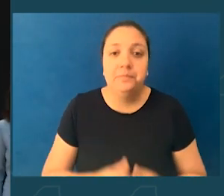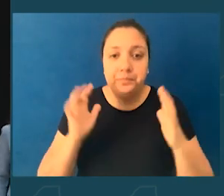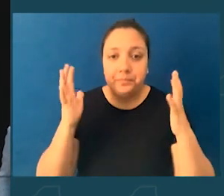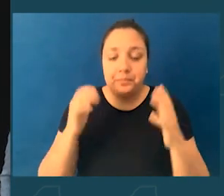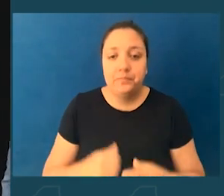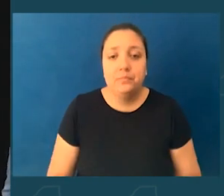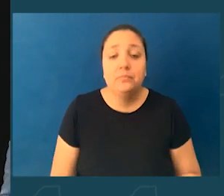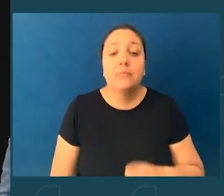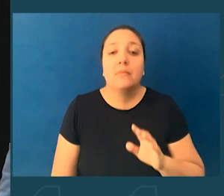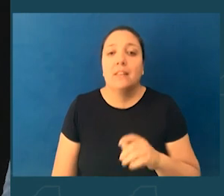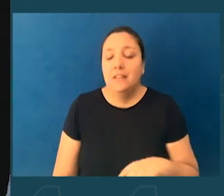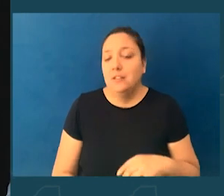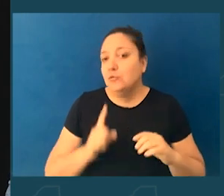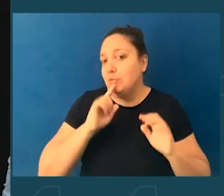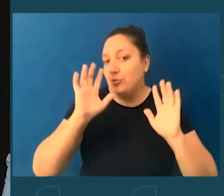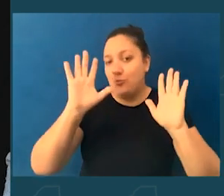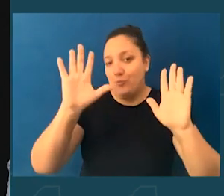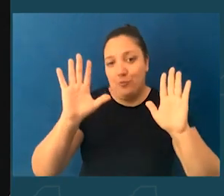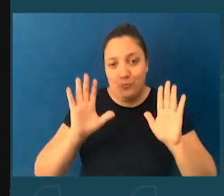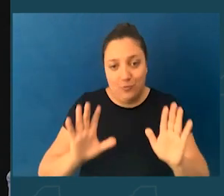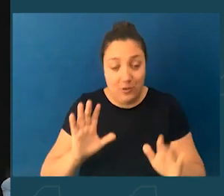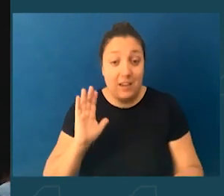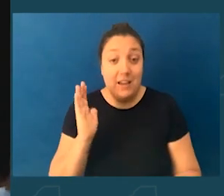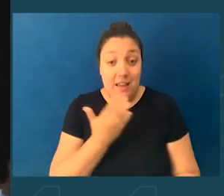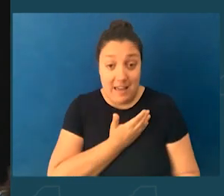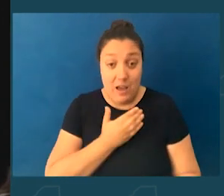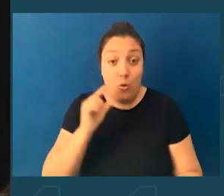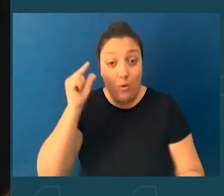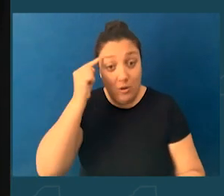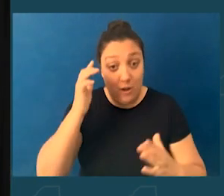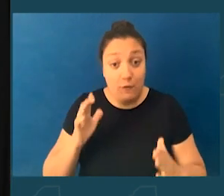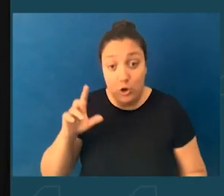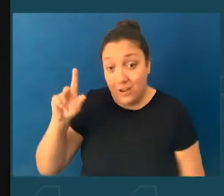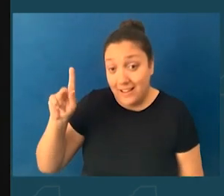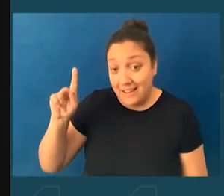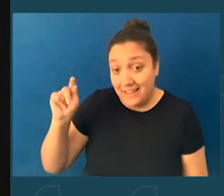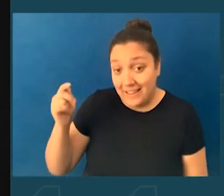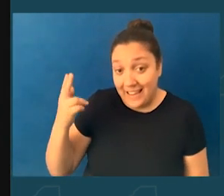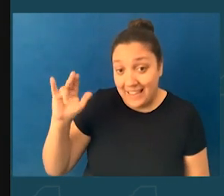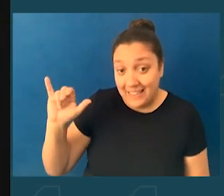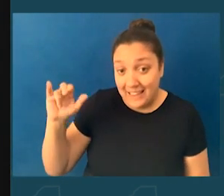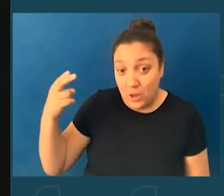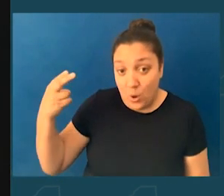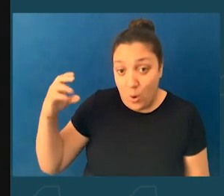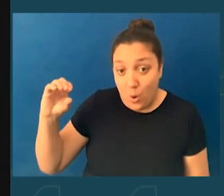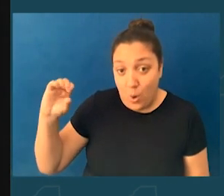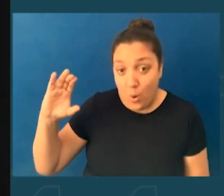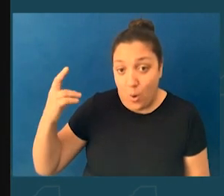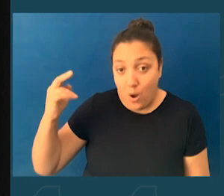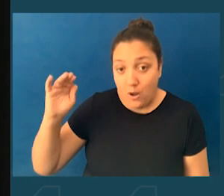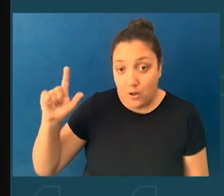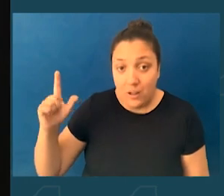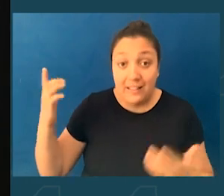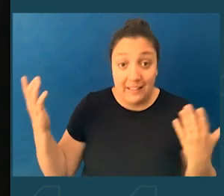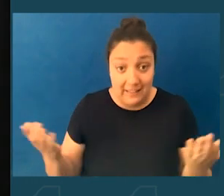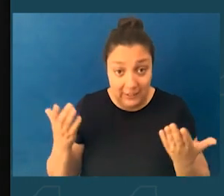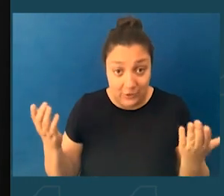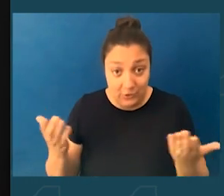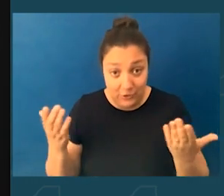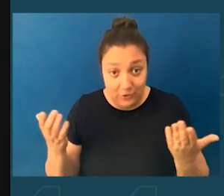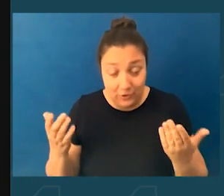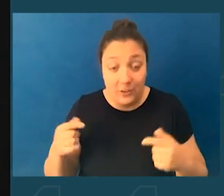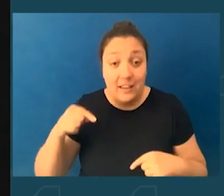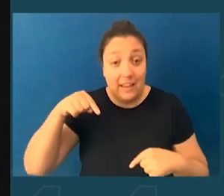Well, it's great to have our governor, Governor Kathy Hochul, back here in Buffalo and at the Delavan Grider Community